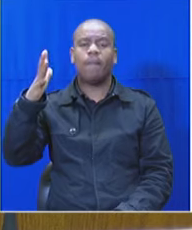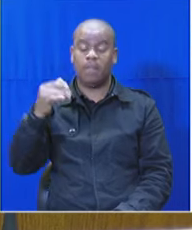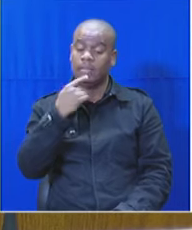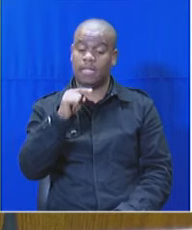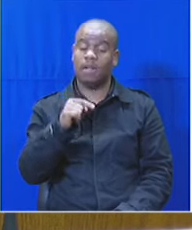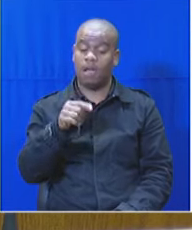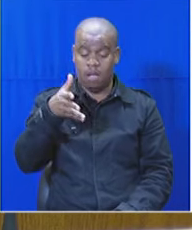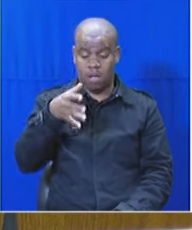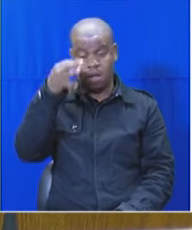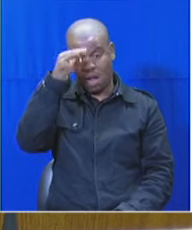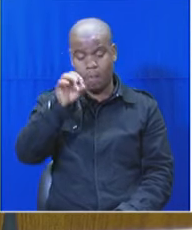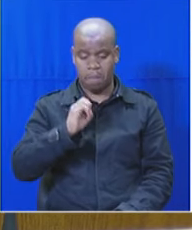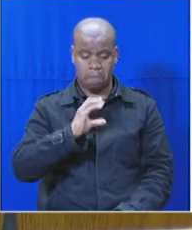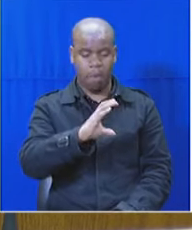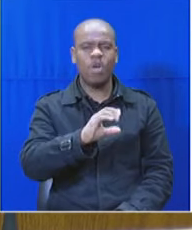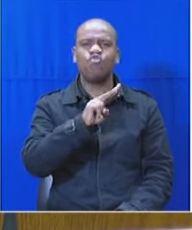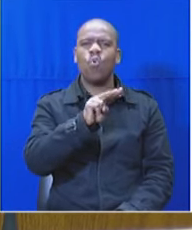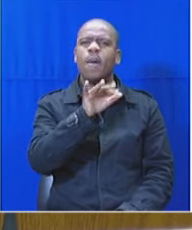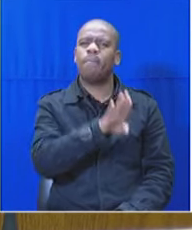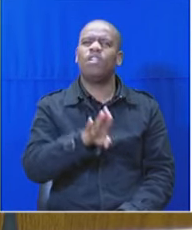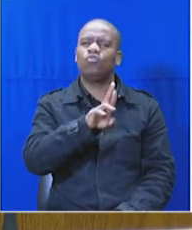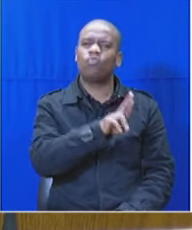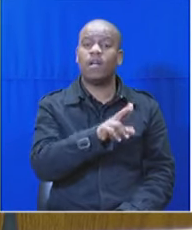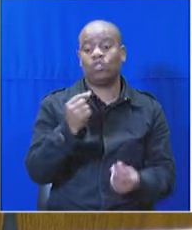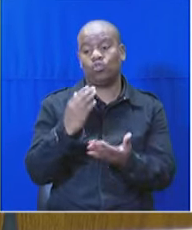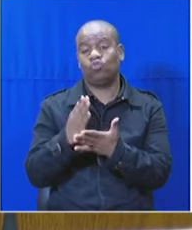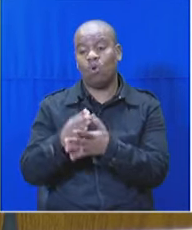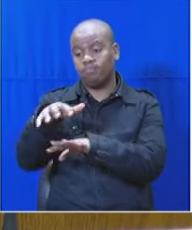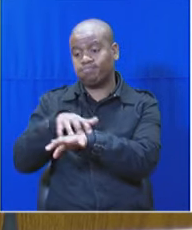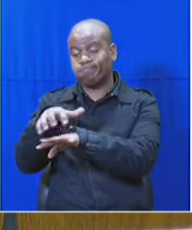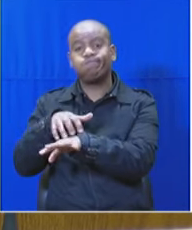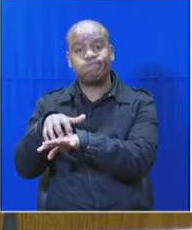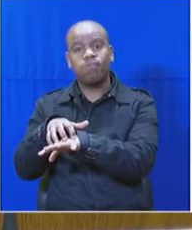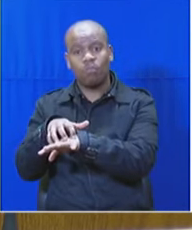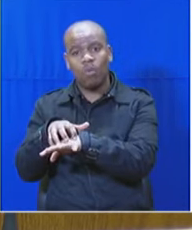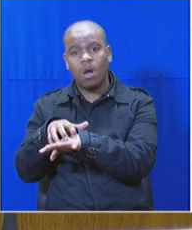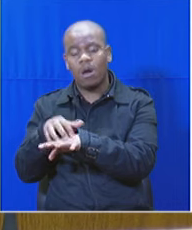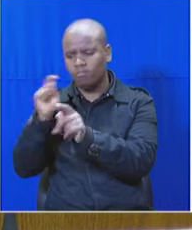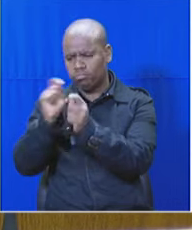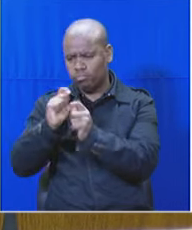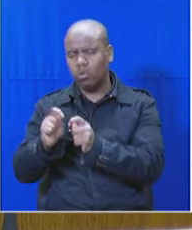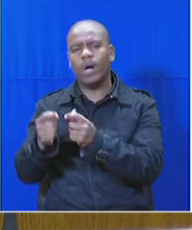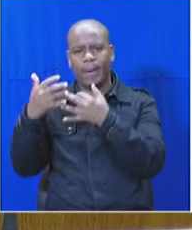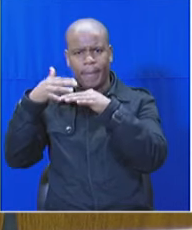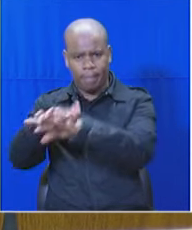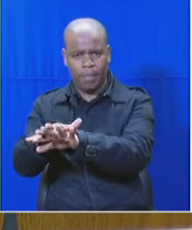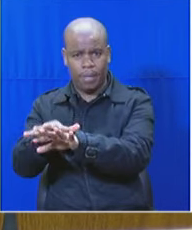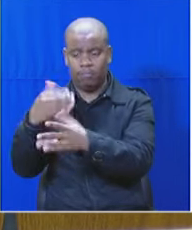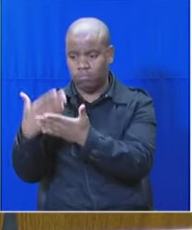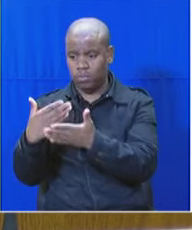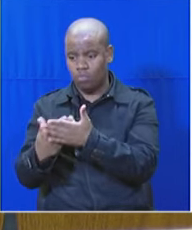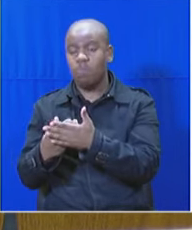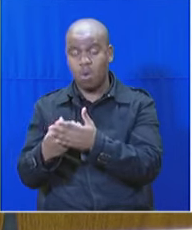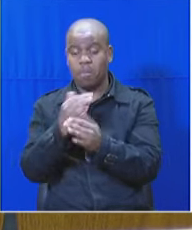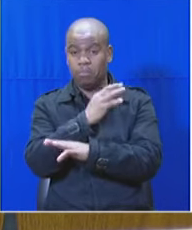this financial year for the implementation of agri-parks in all 44 district municipalities, with priority given to 27 poorest